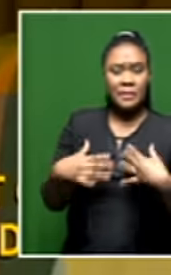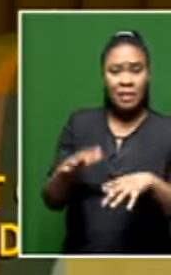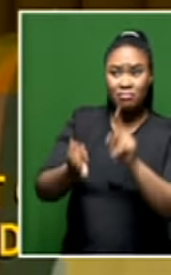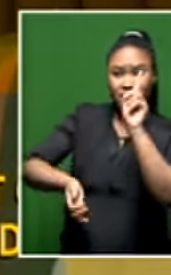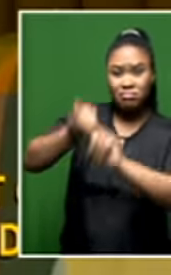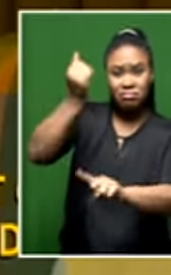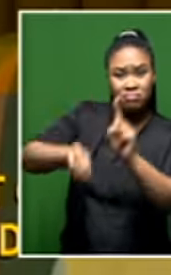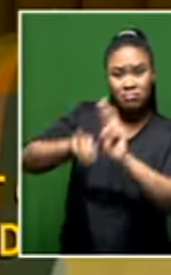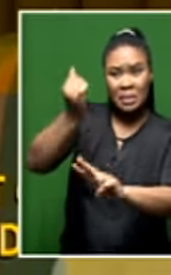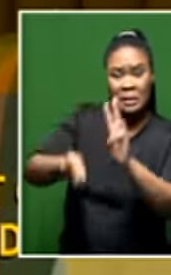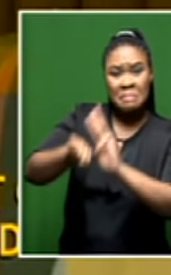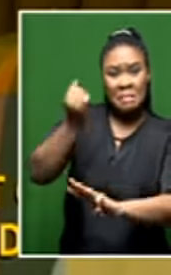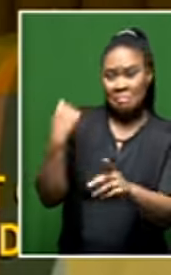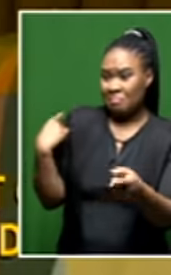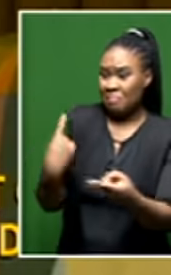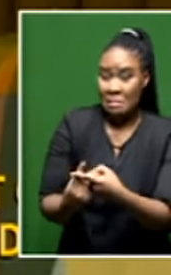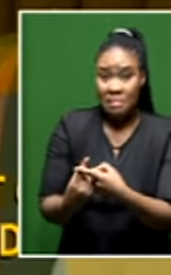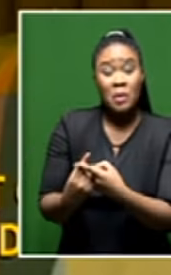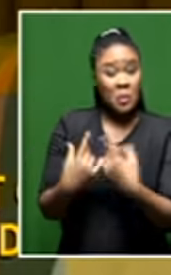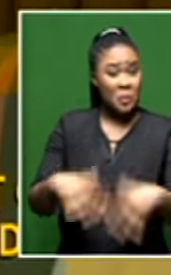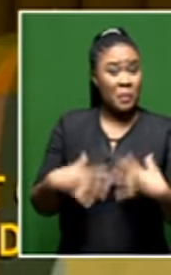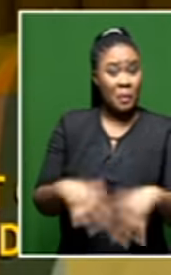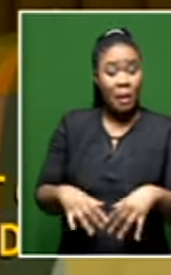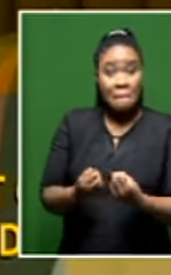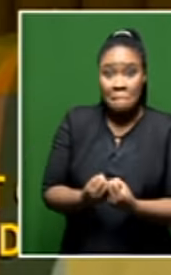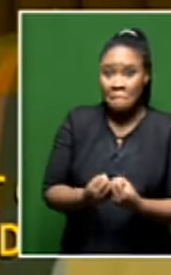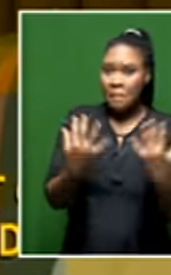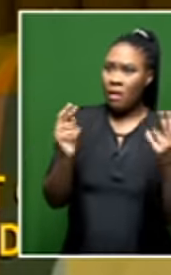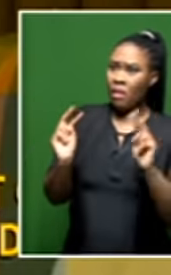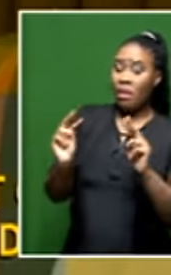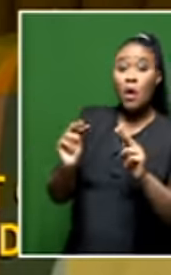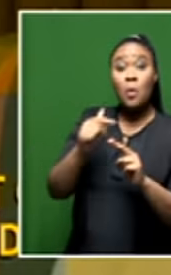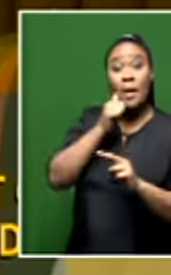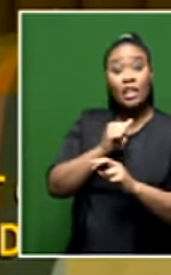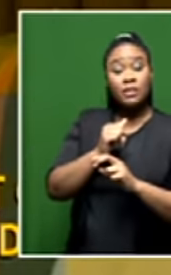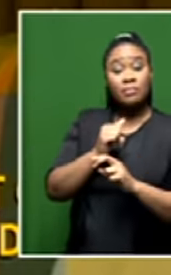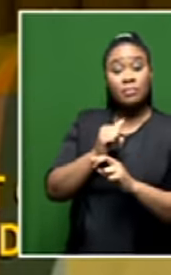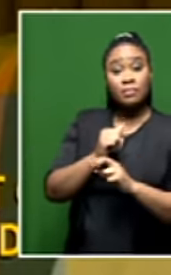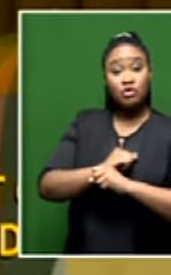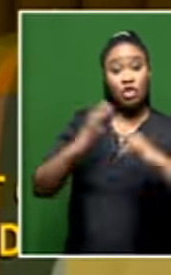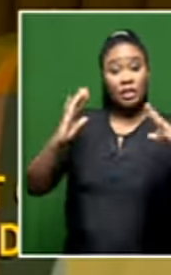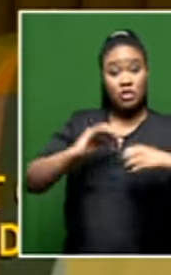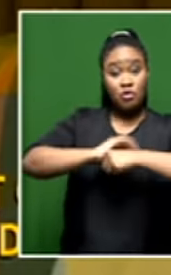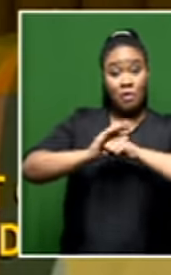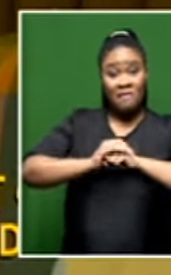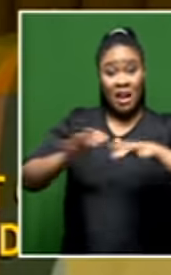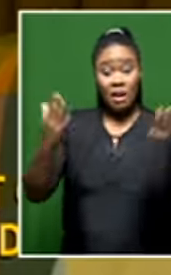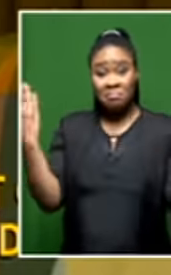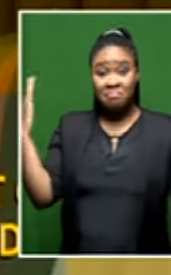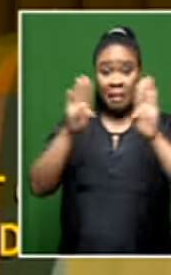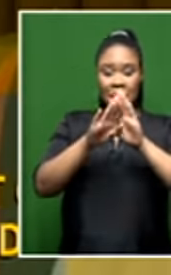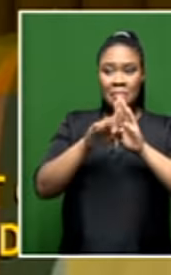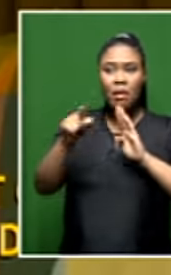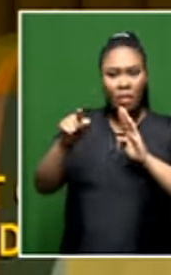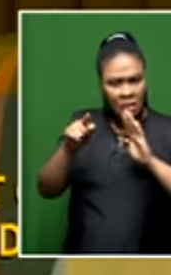heard from the report. And it was one of the first to actually go online when the pandemic started. So those kinds of factors,